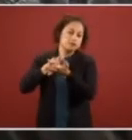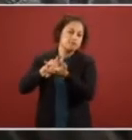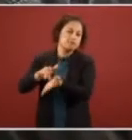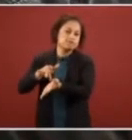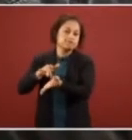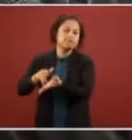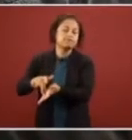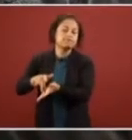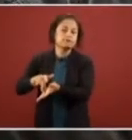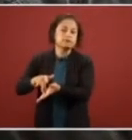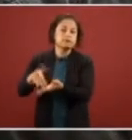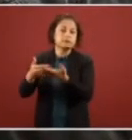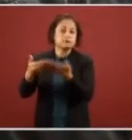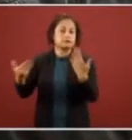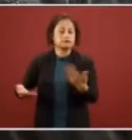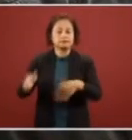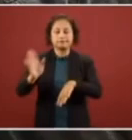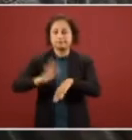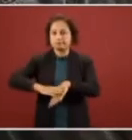Antes